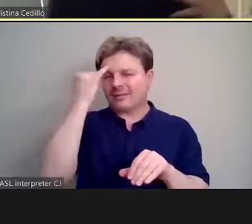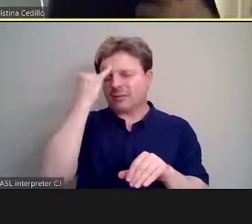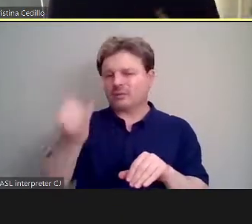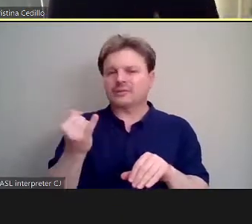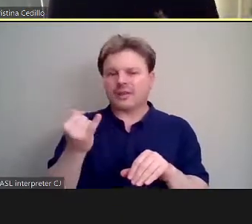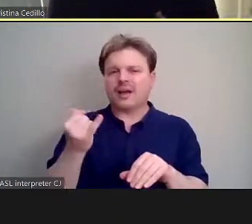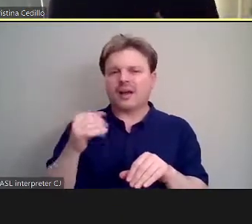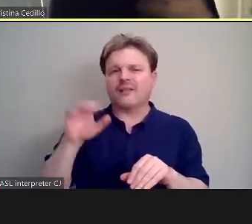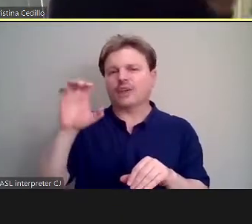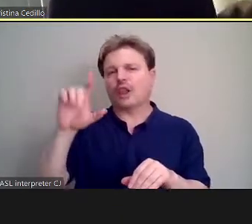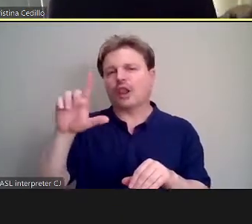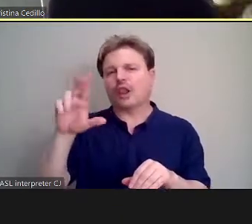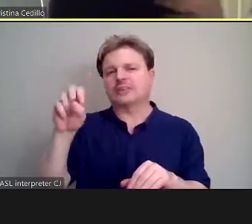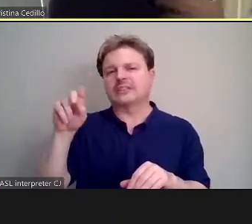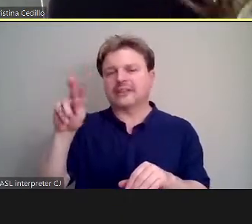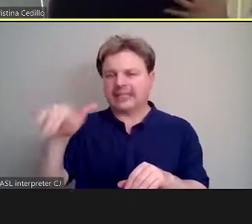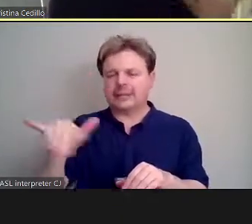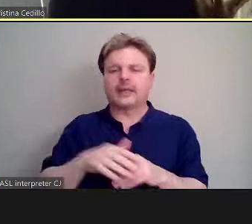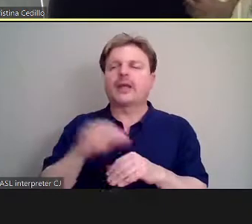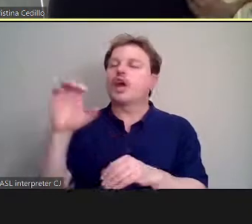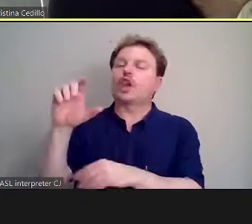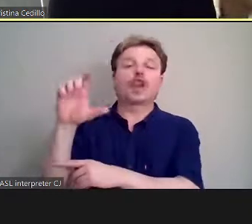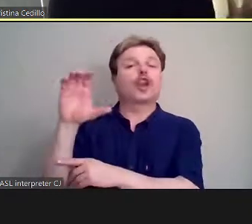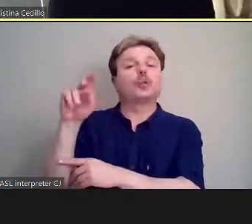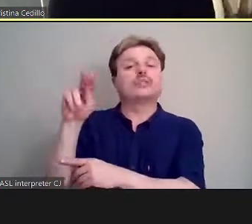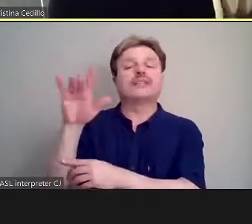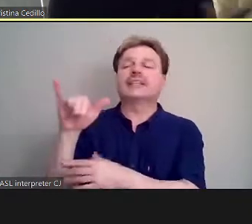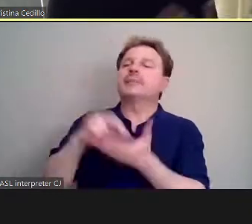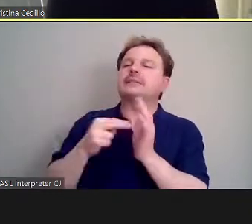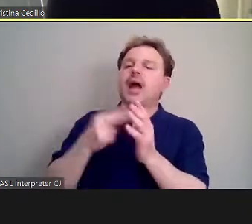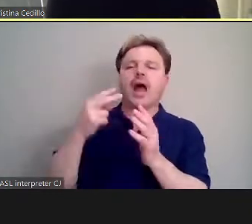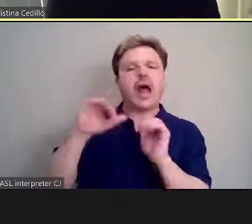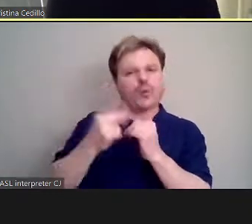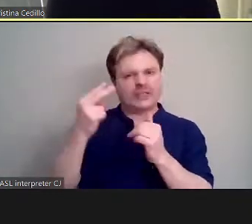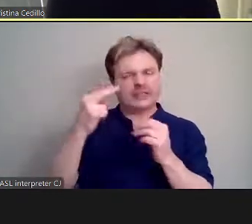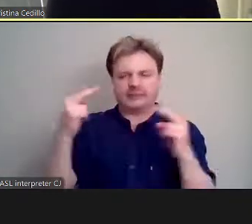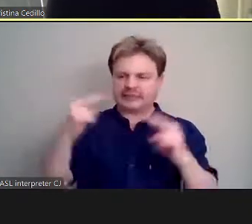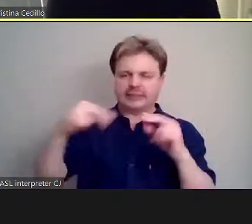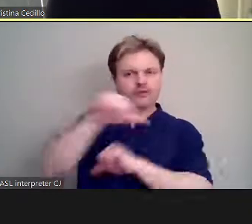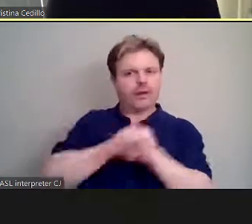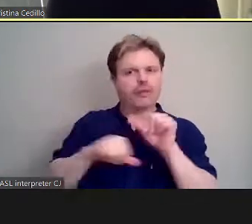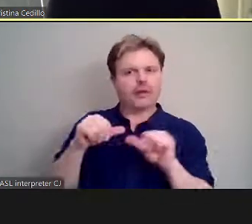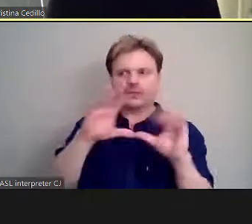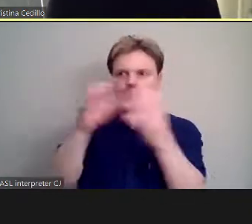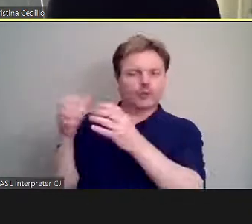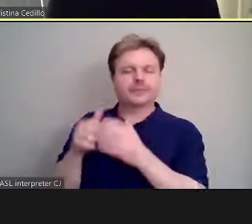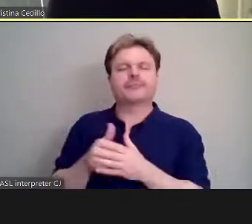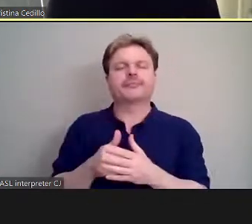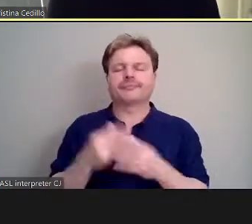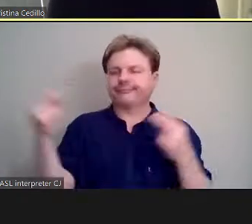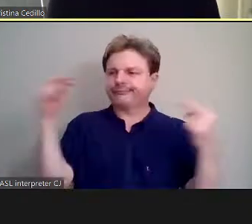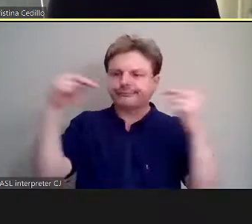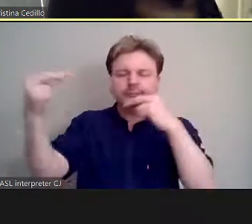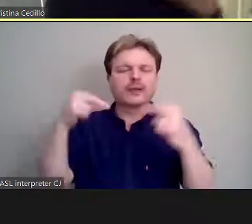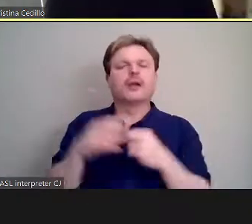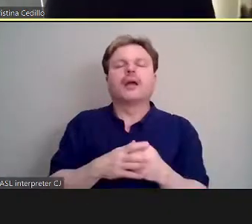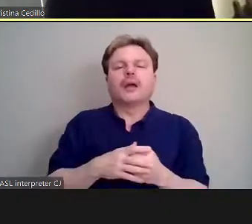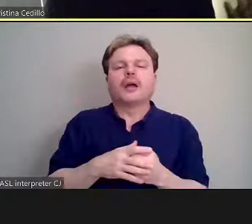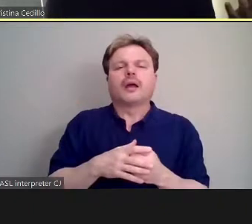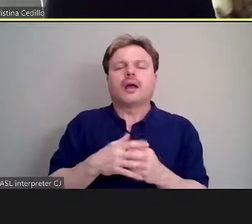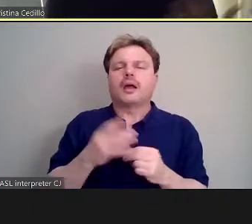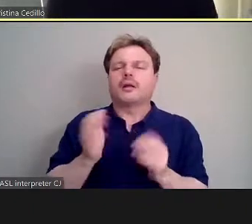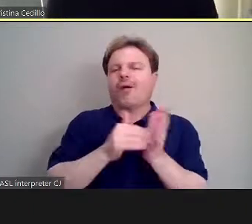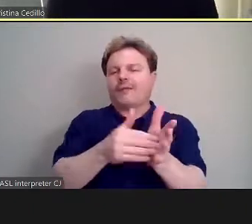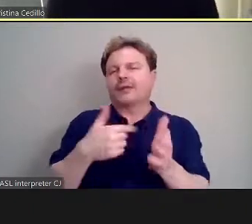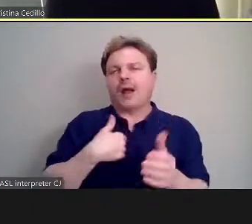and vulnerability. Inclusivity is how we see each other as groups, right? And so oftentimes, and I've been guilty